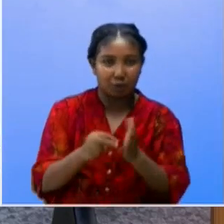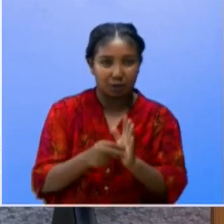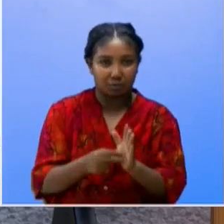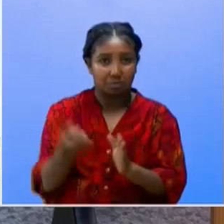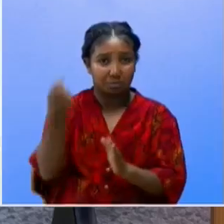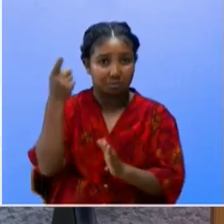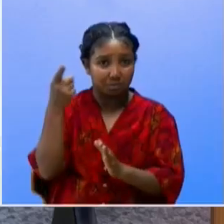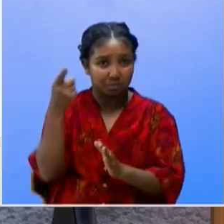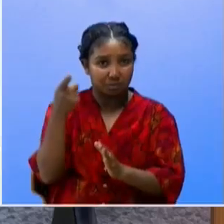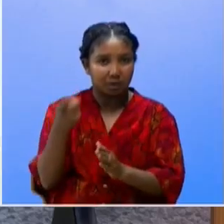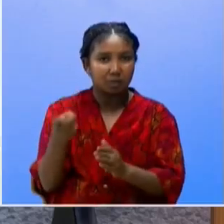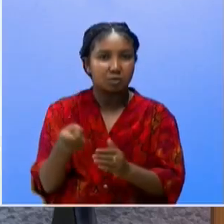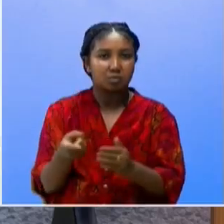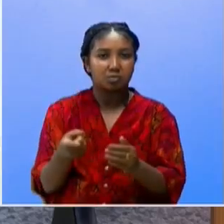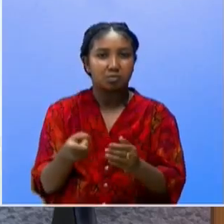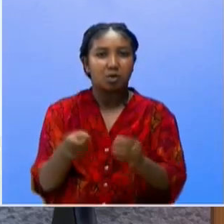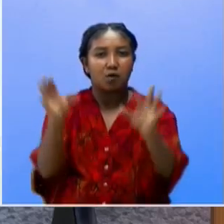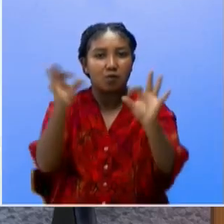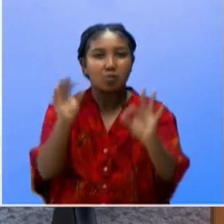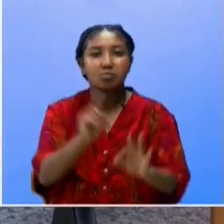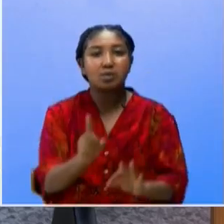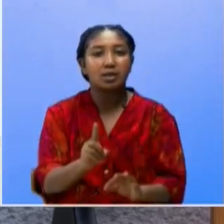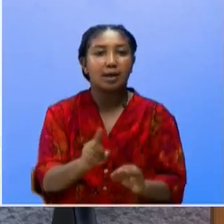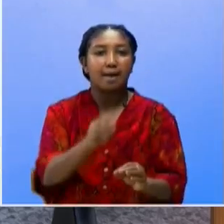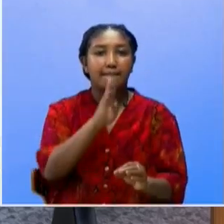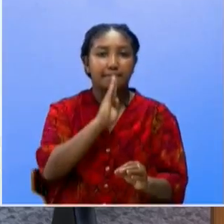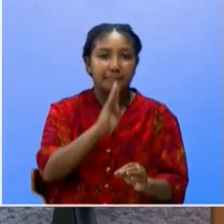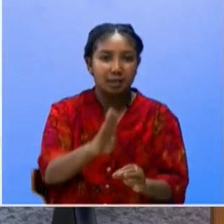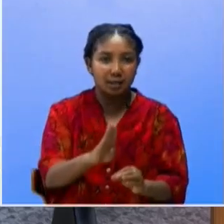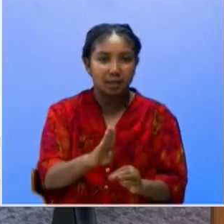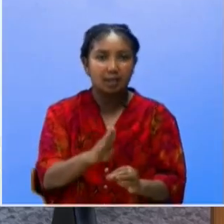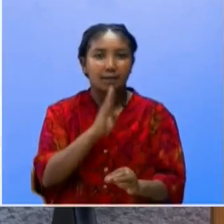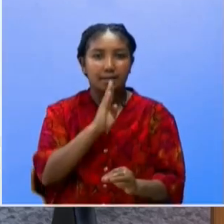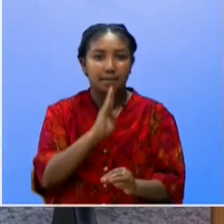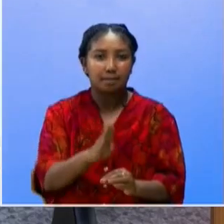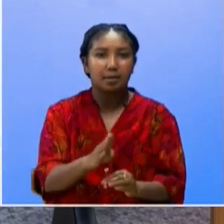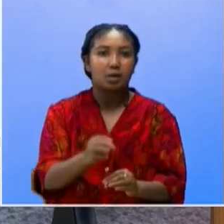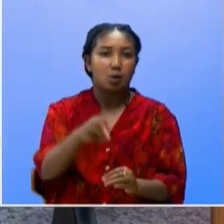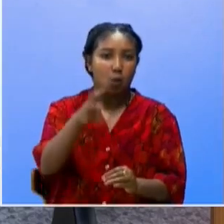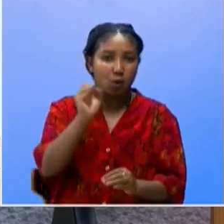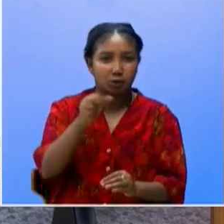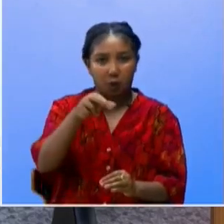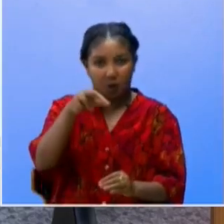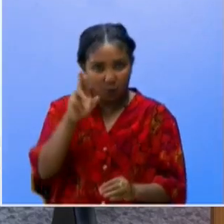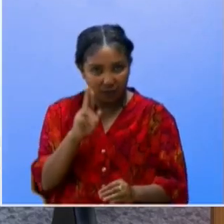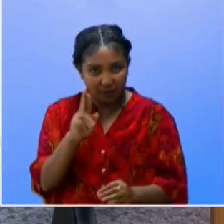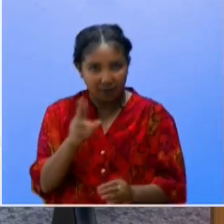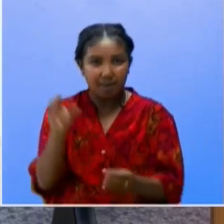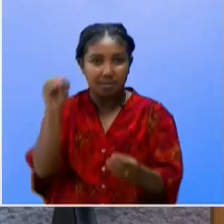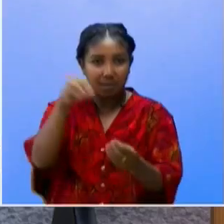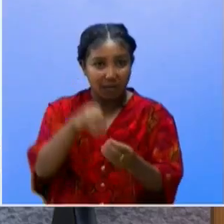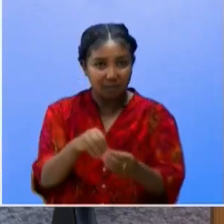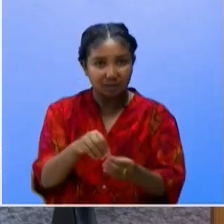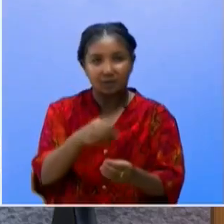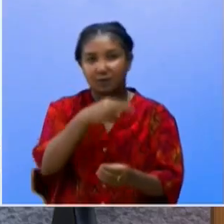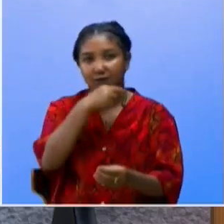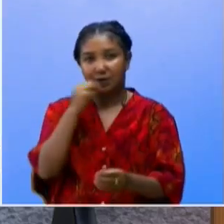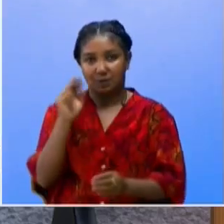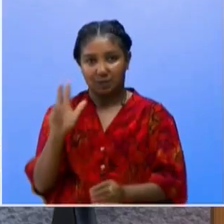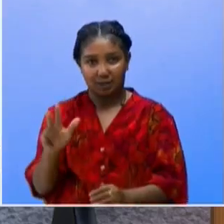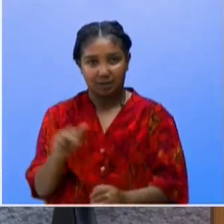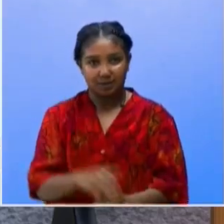it clear? It is form is just be when we say was or were plus verb